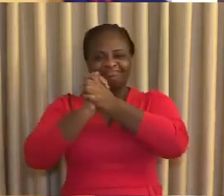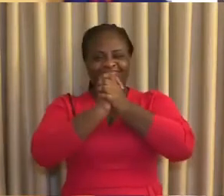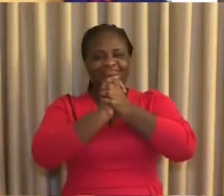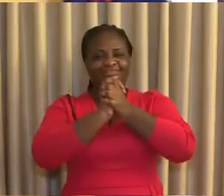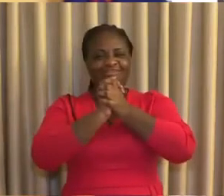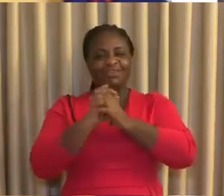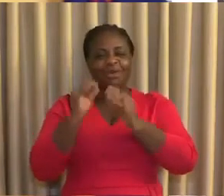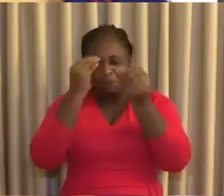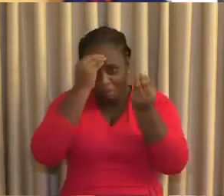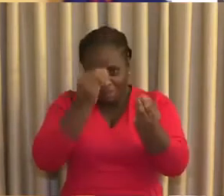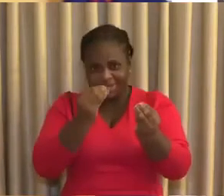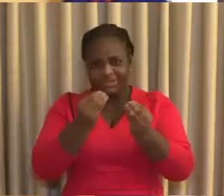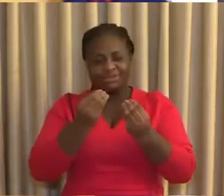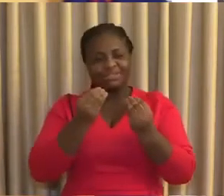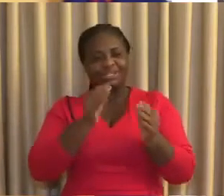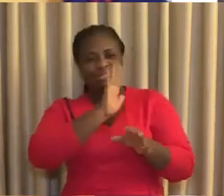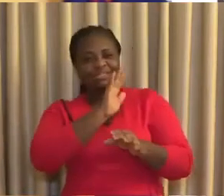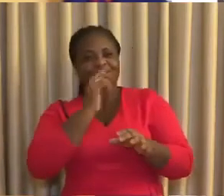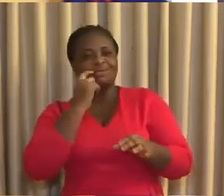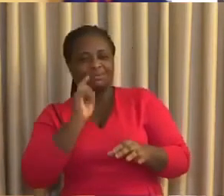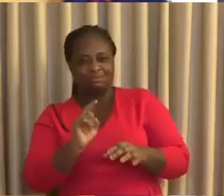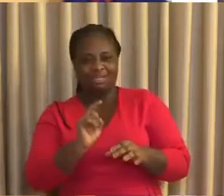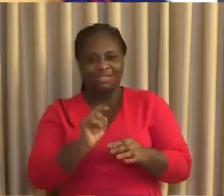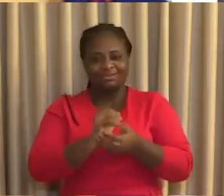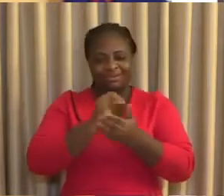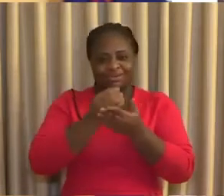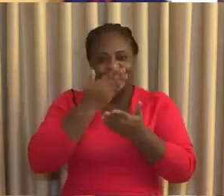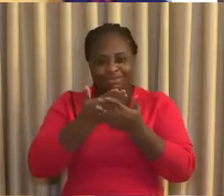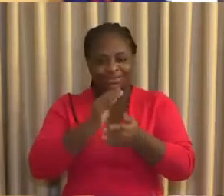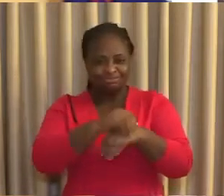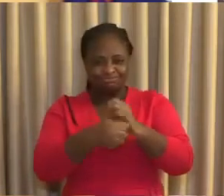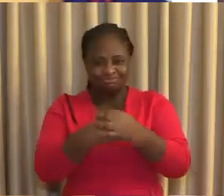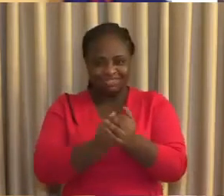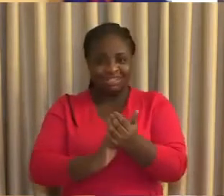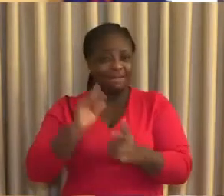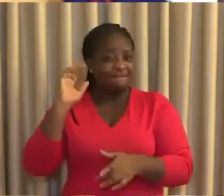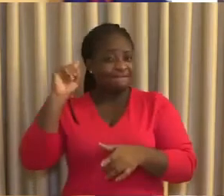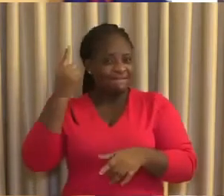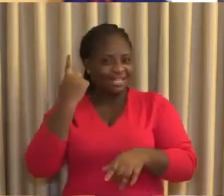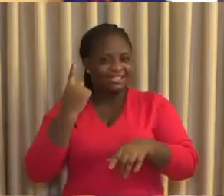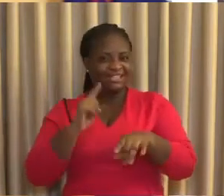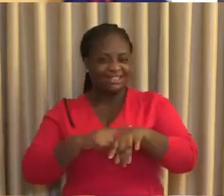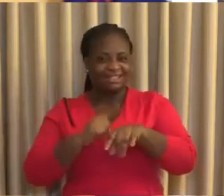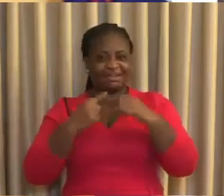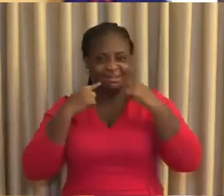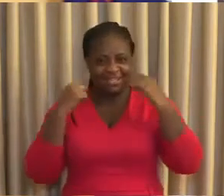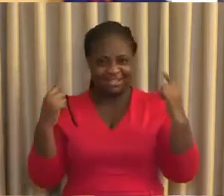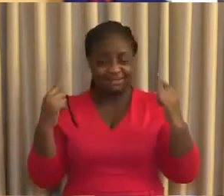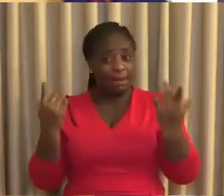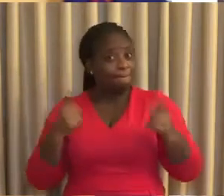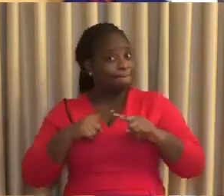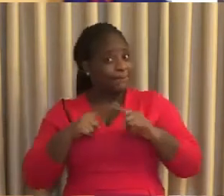good hygiene and social distancing protocols announced in my first broadcast to you. However,